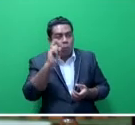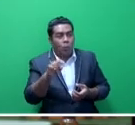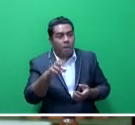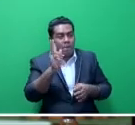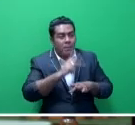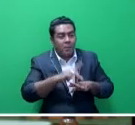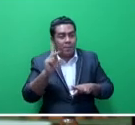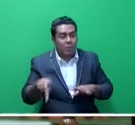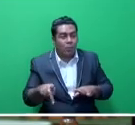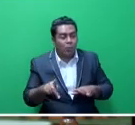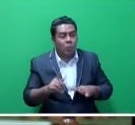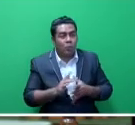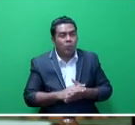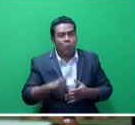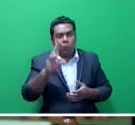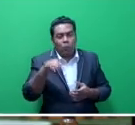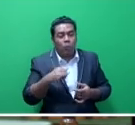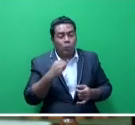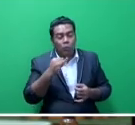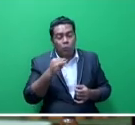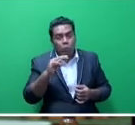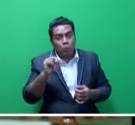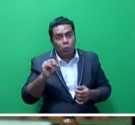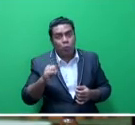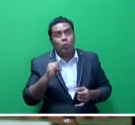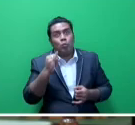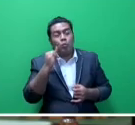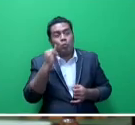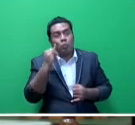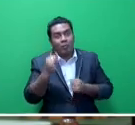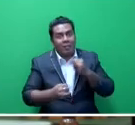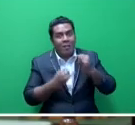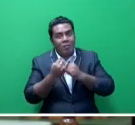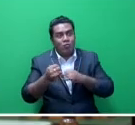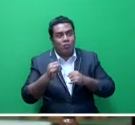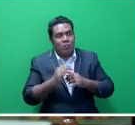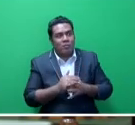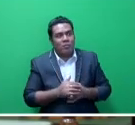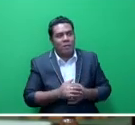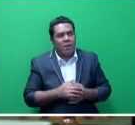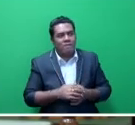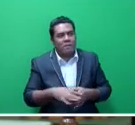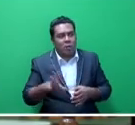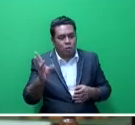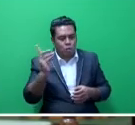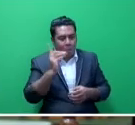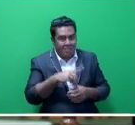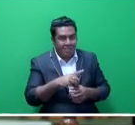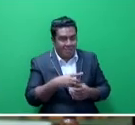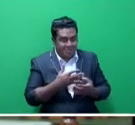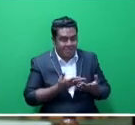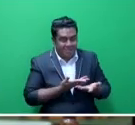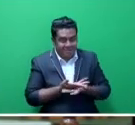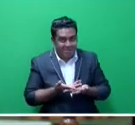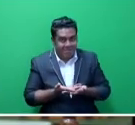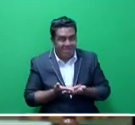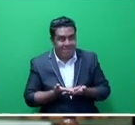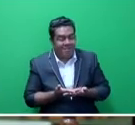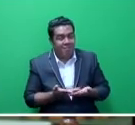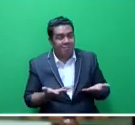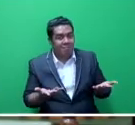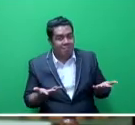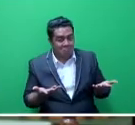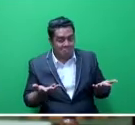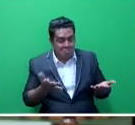which usually you only need to travel internationally. But these digital certificates will have domestic and international applications too, and indeed